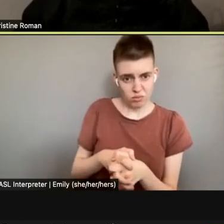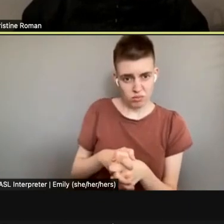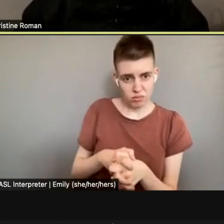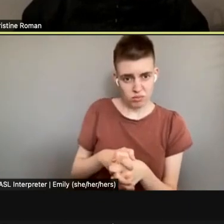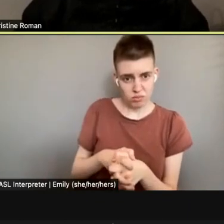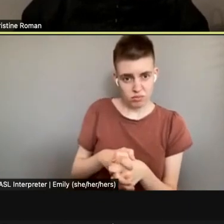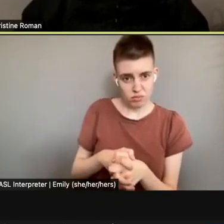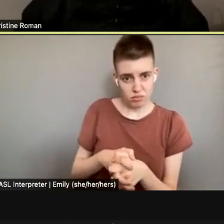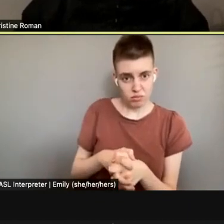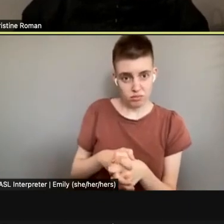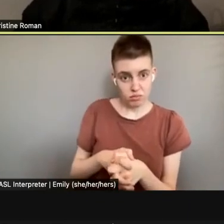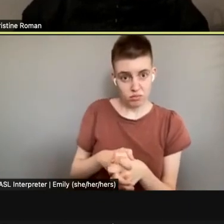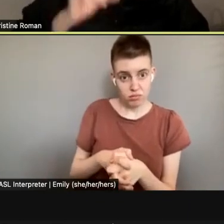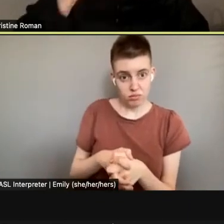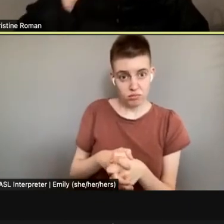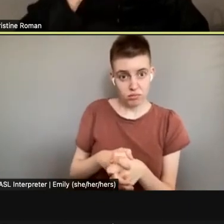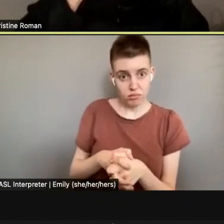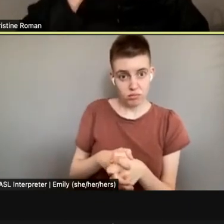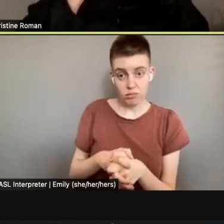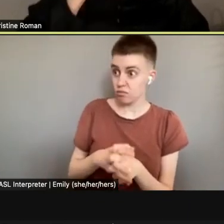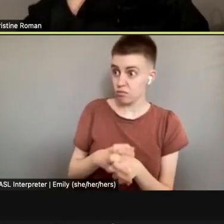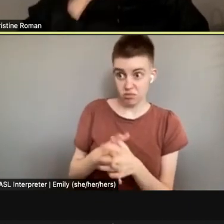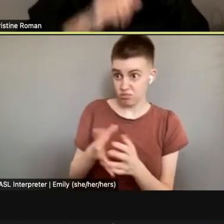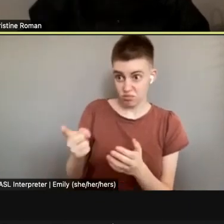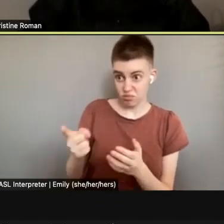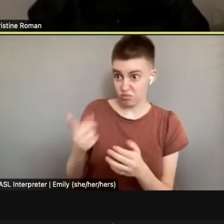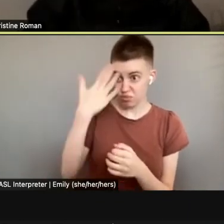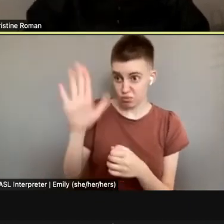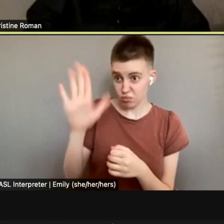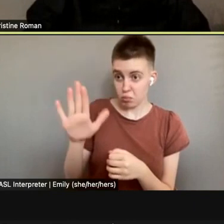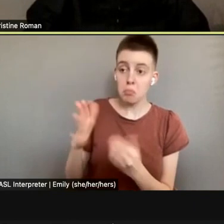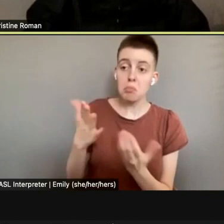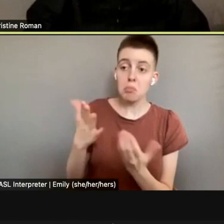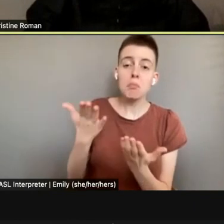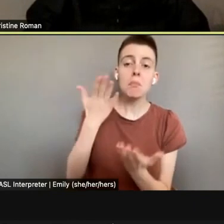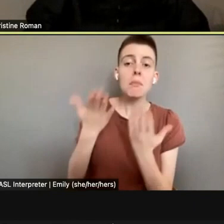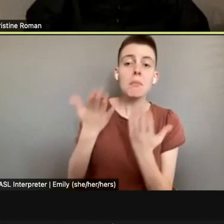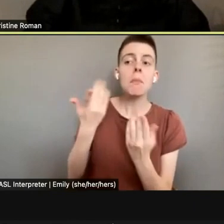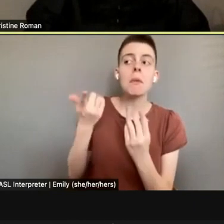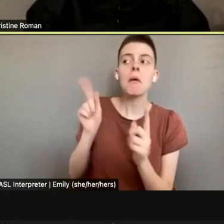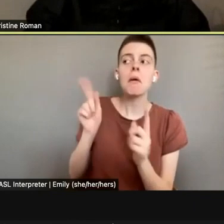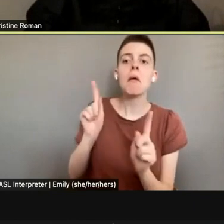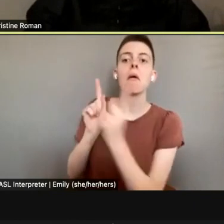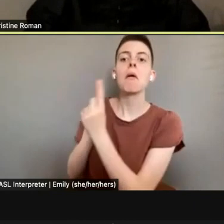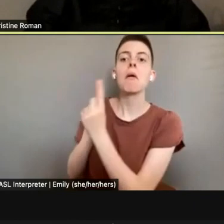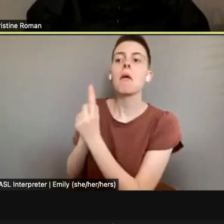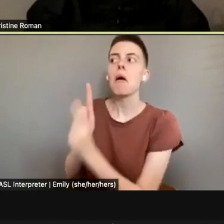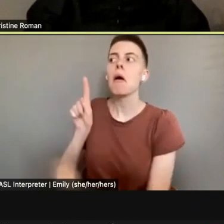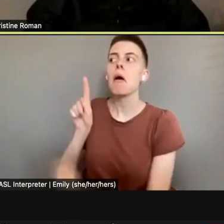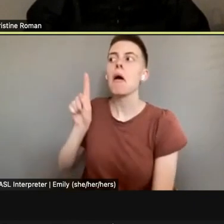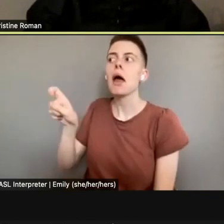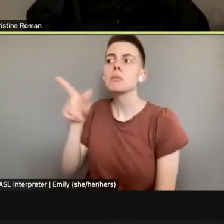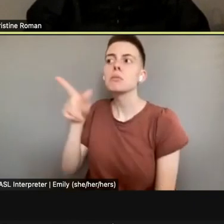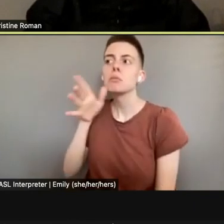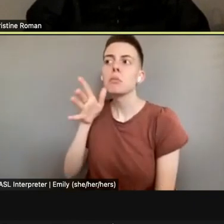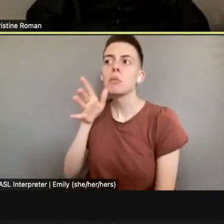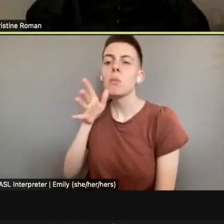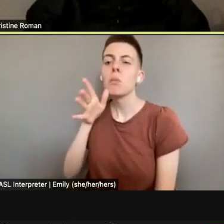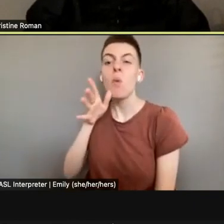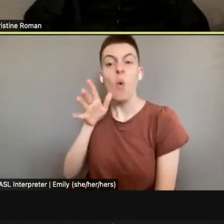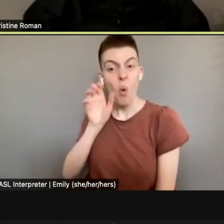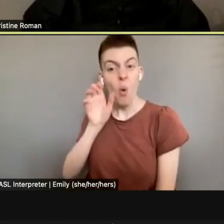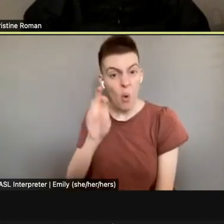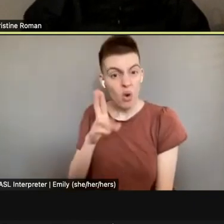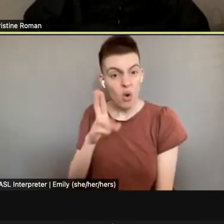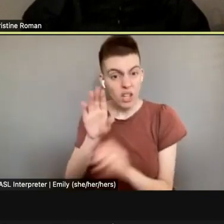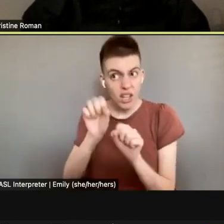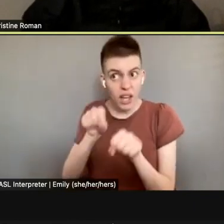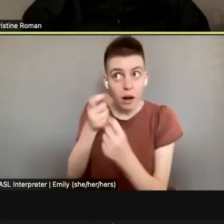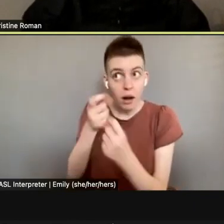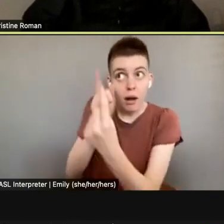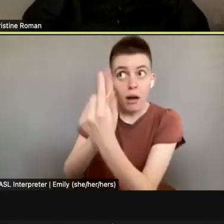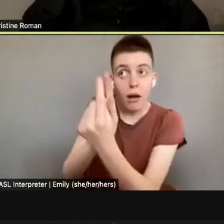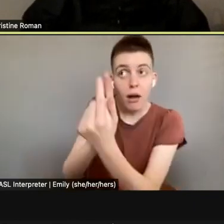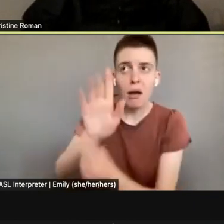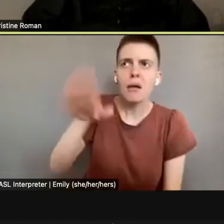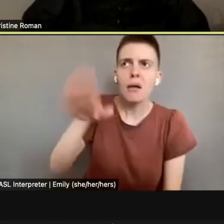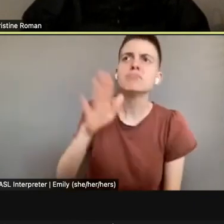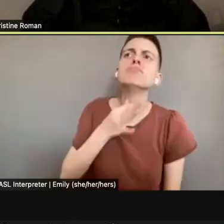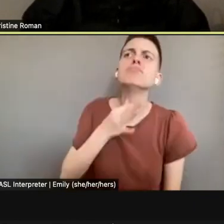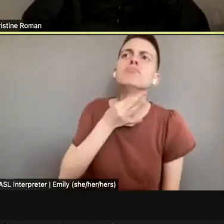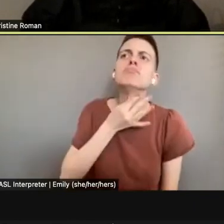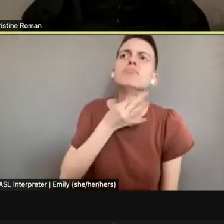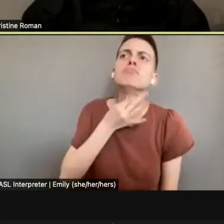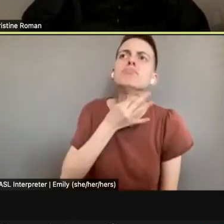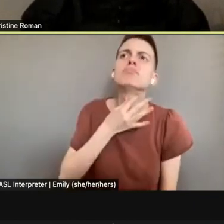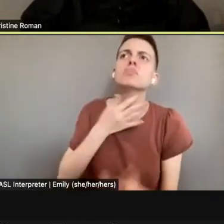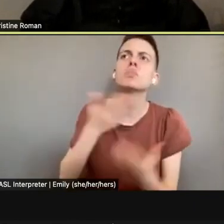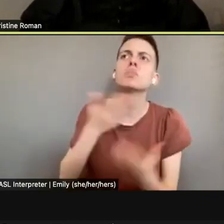It's nobody that you know? Well, maybe you might want to find out from your mom, or you could ask the person, excuse me, but what is your name? And why are